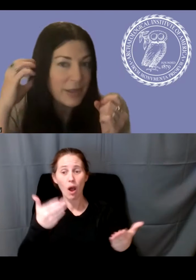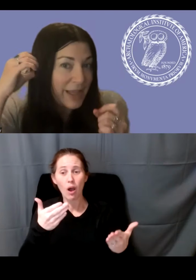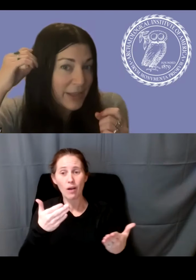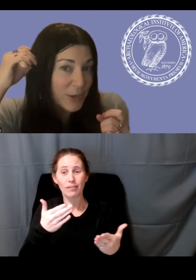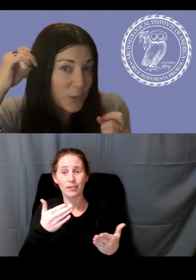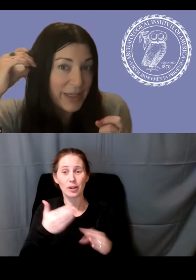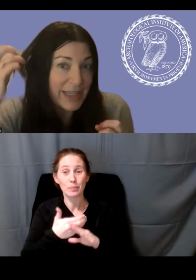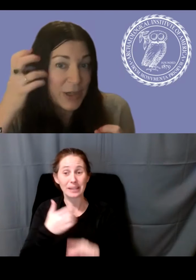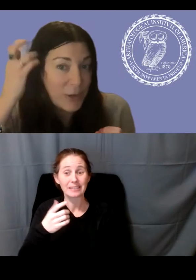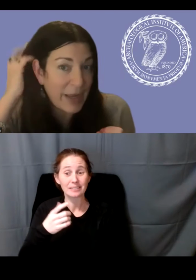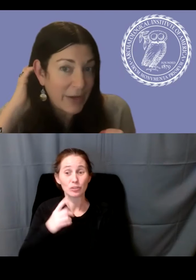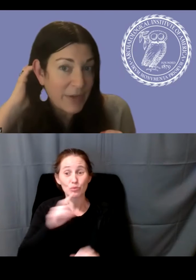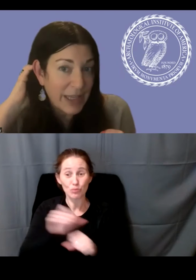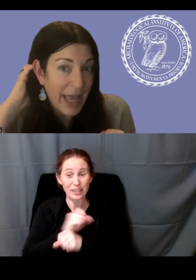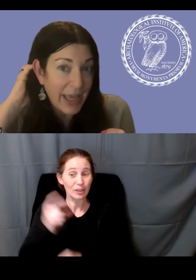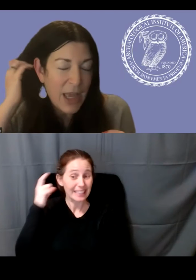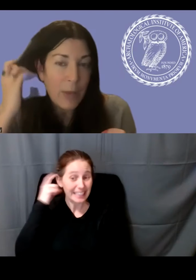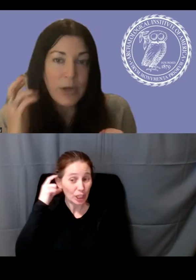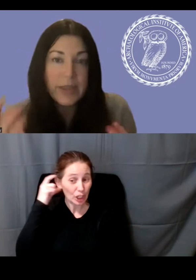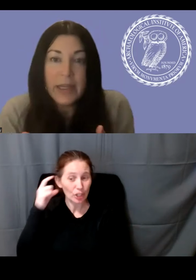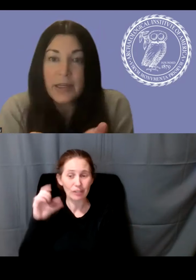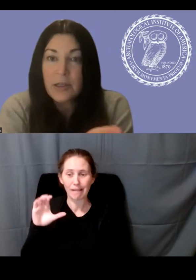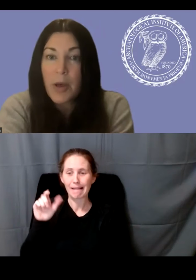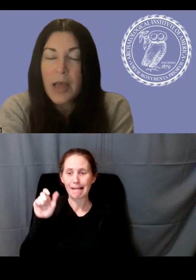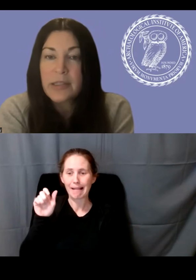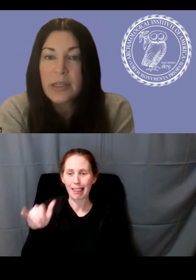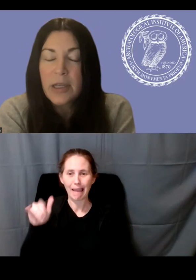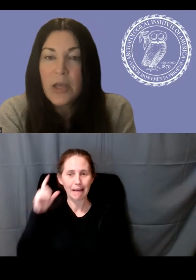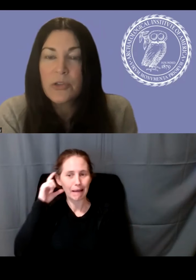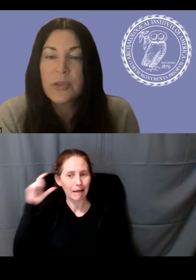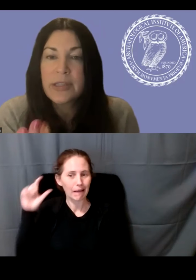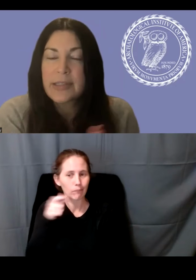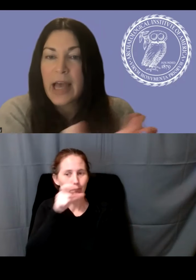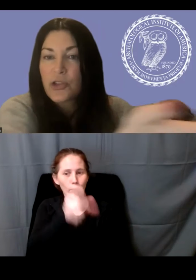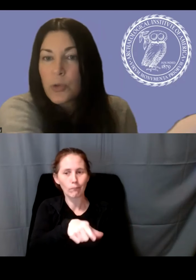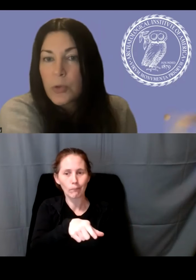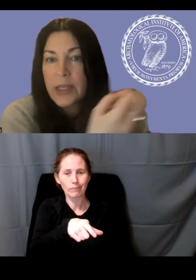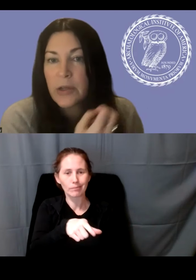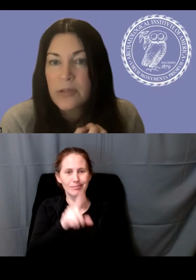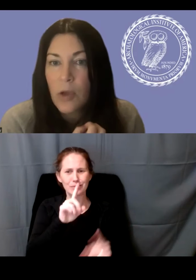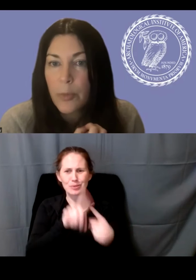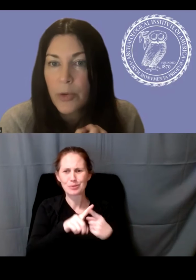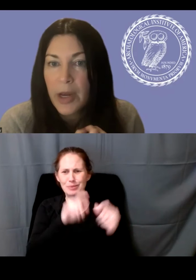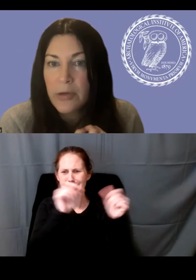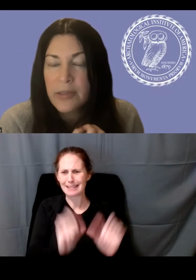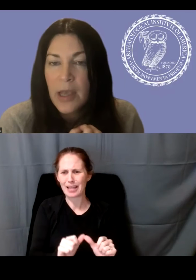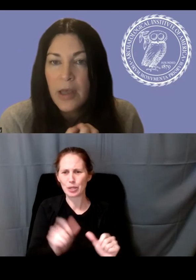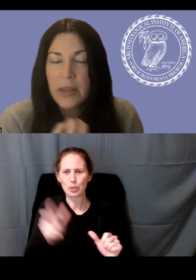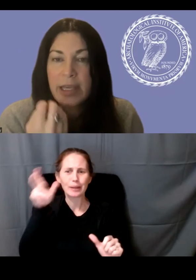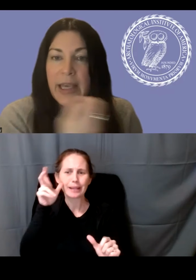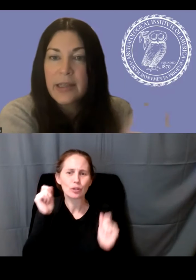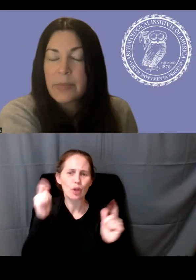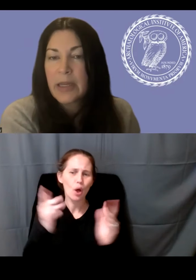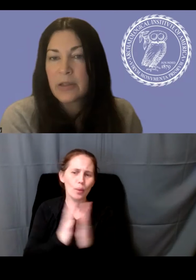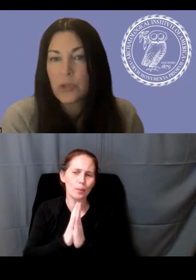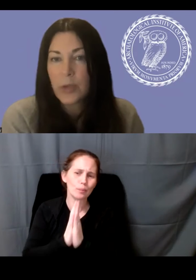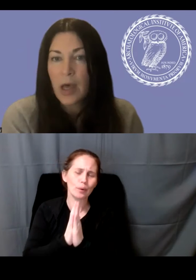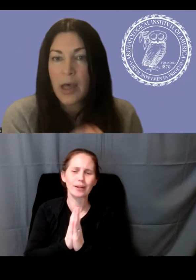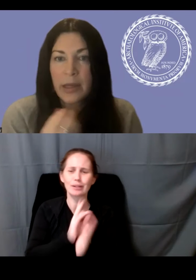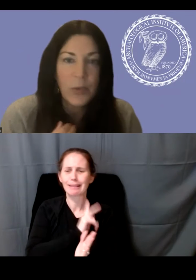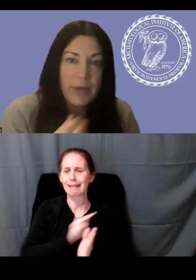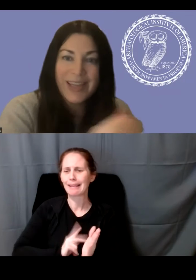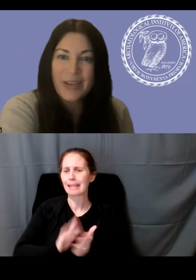ear, like the human ear made of clay, bring that in and deposit it to this statue who hears all prayers. The king is made